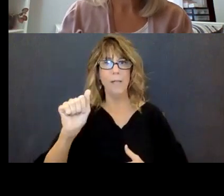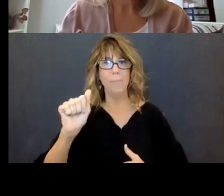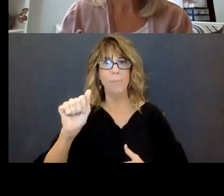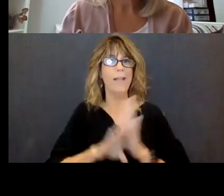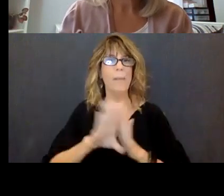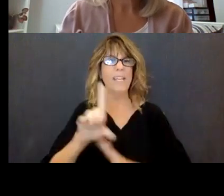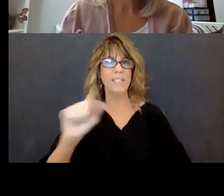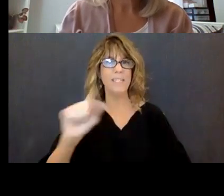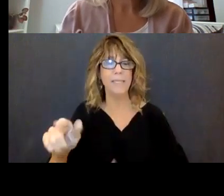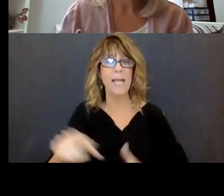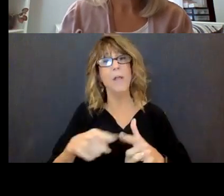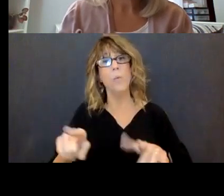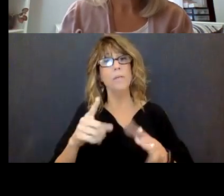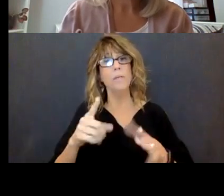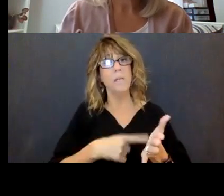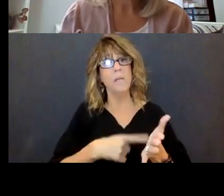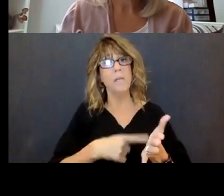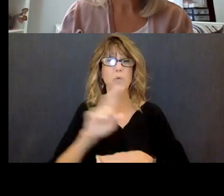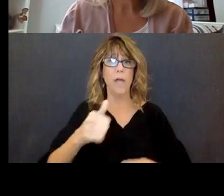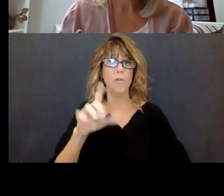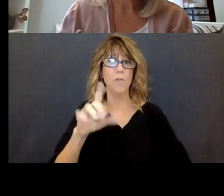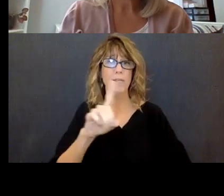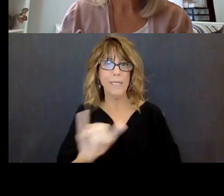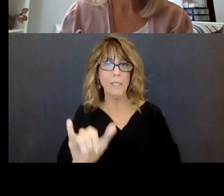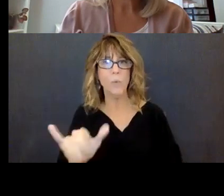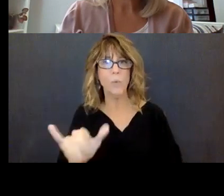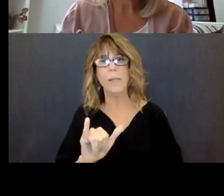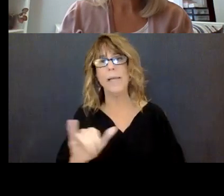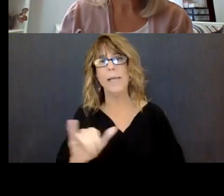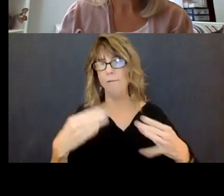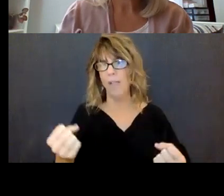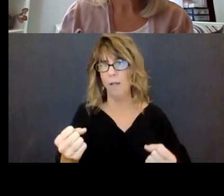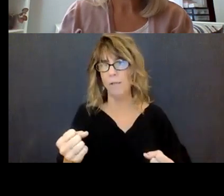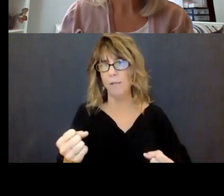other disabilities as well from time to time on issues such as behavioral health,